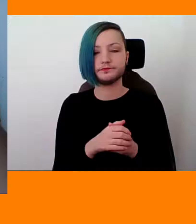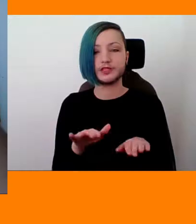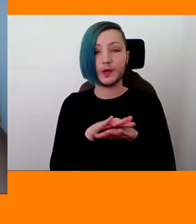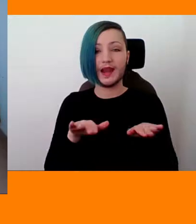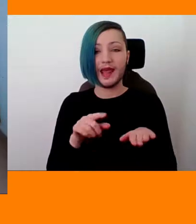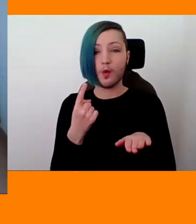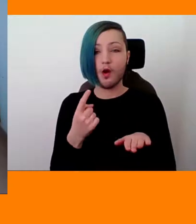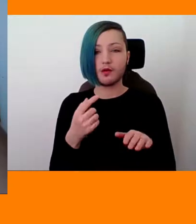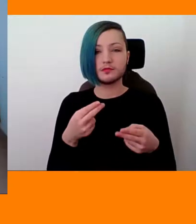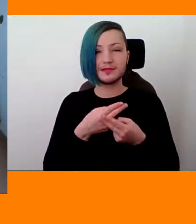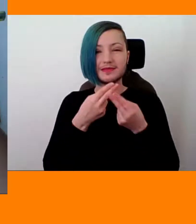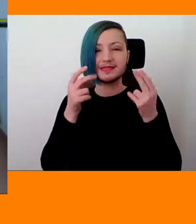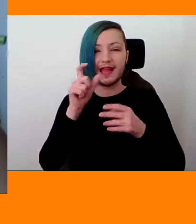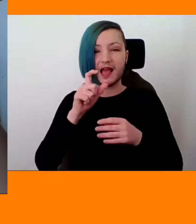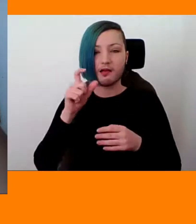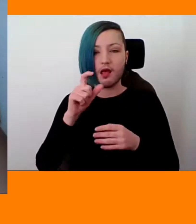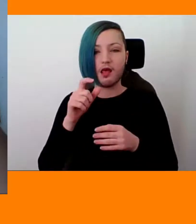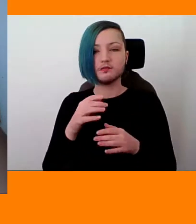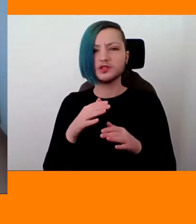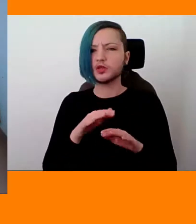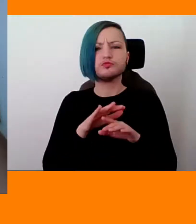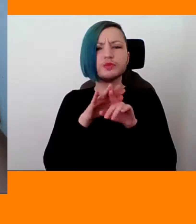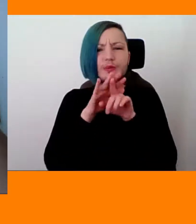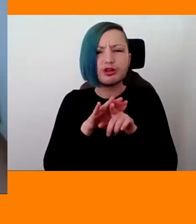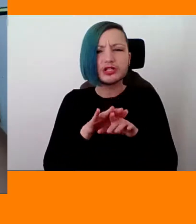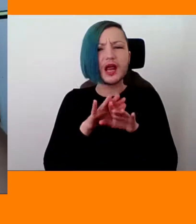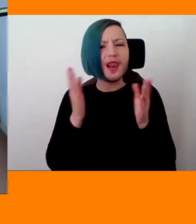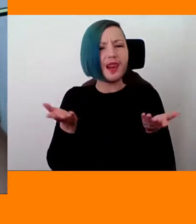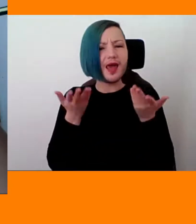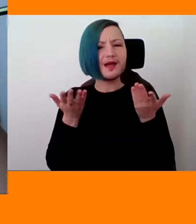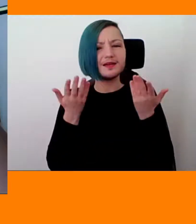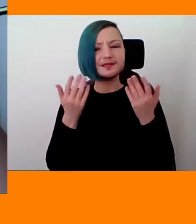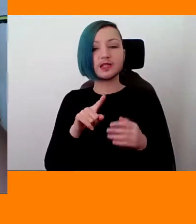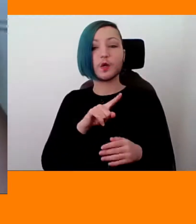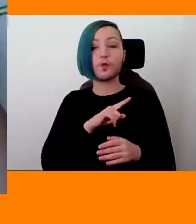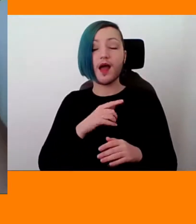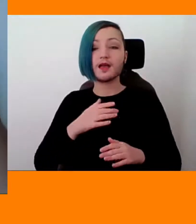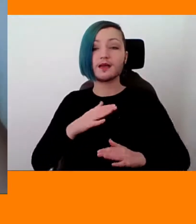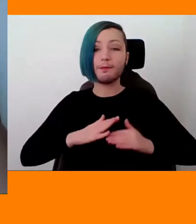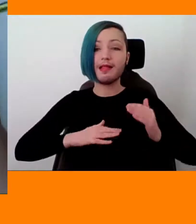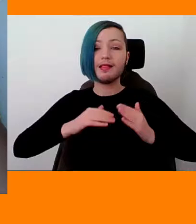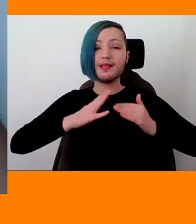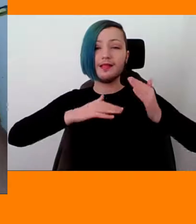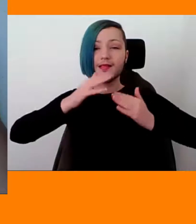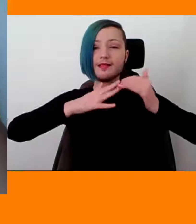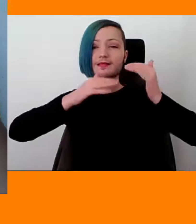you don't want to put too much pressure because you need to build up the colours over time.